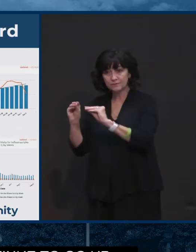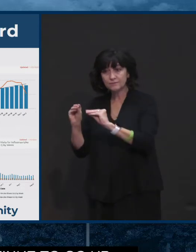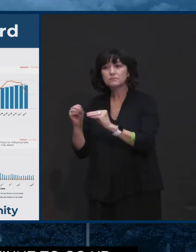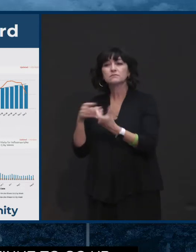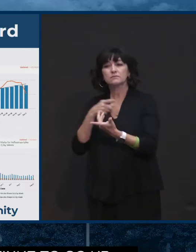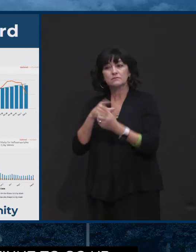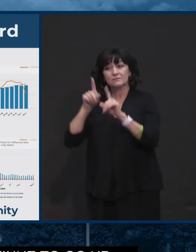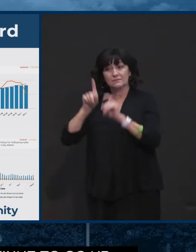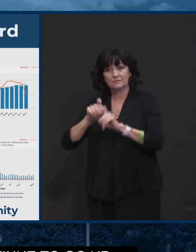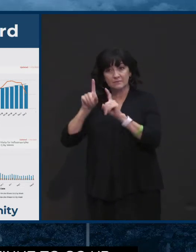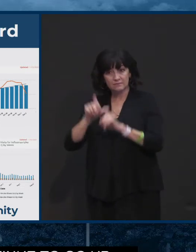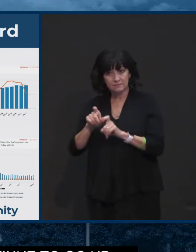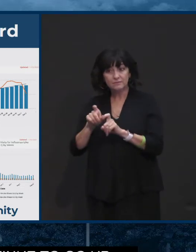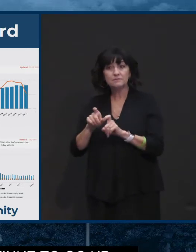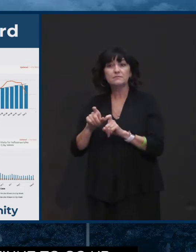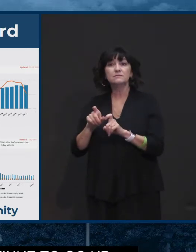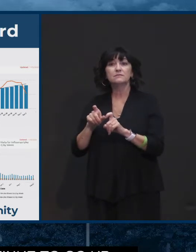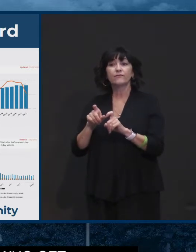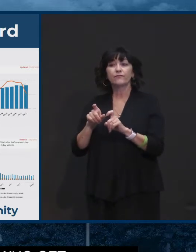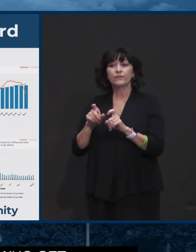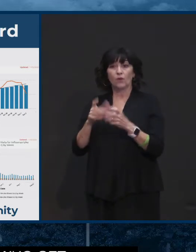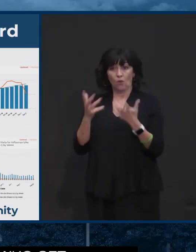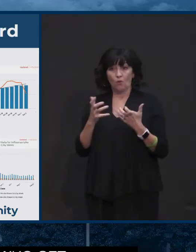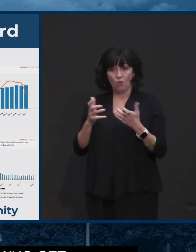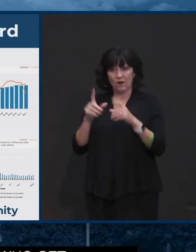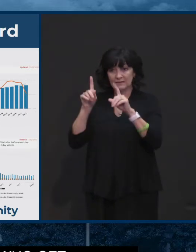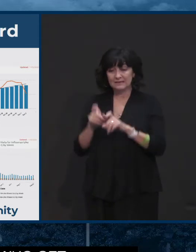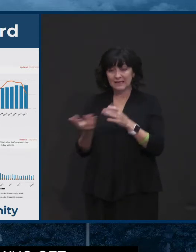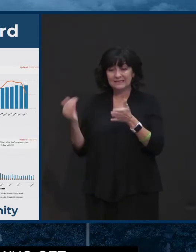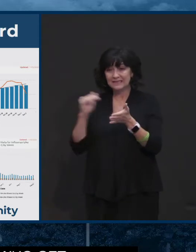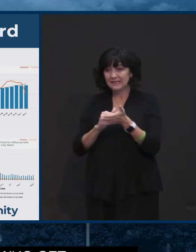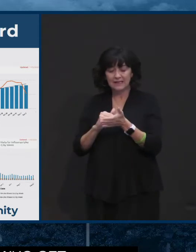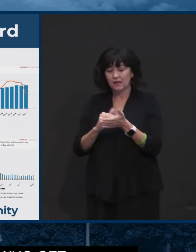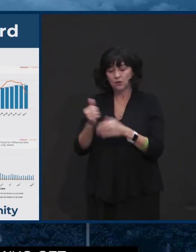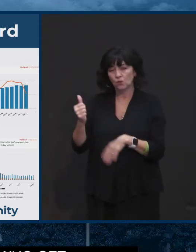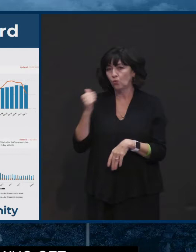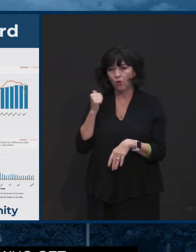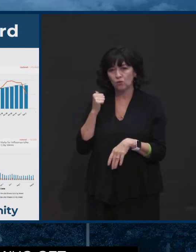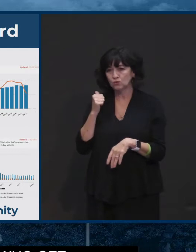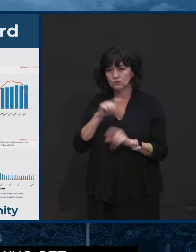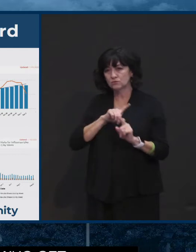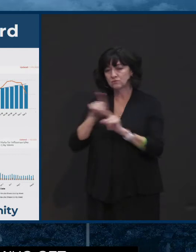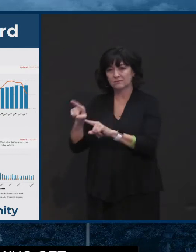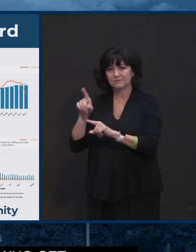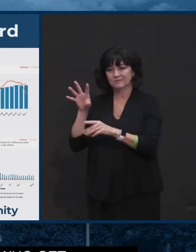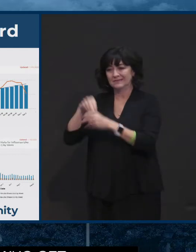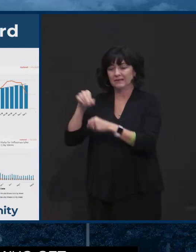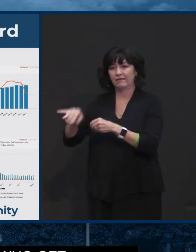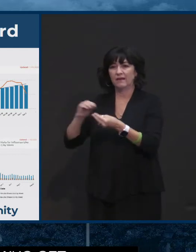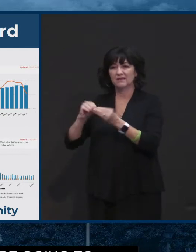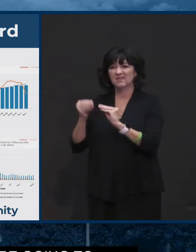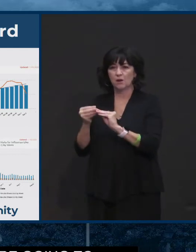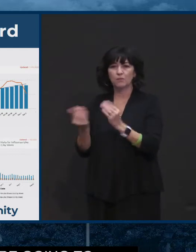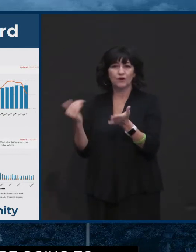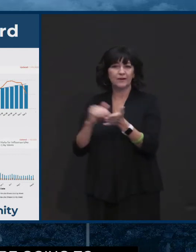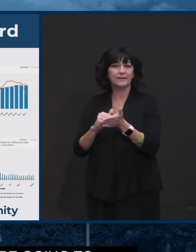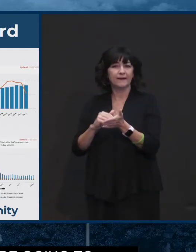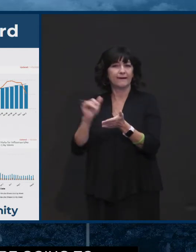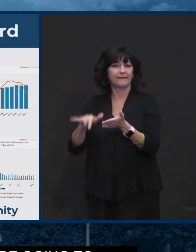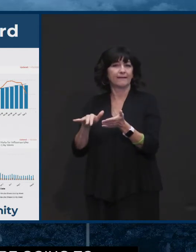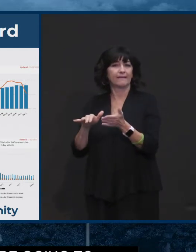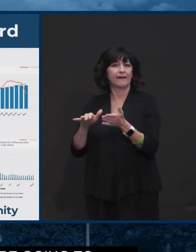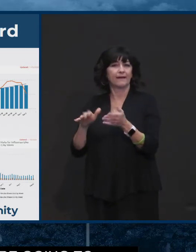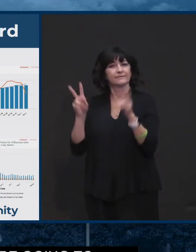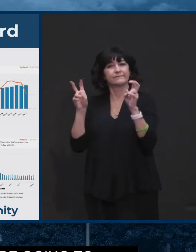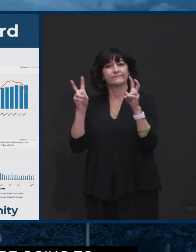So if you remember your probably middle school math, you're going to realize that number is going to get, that's going to